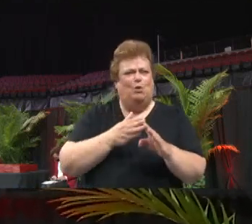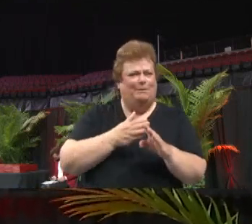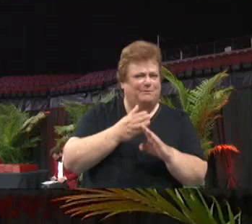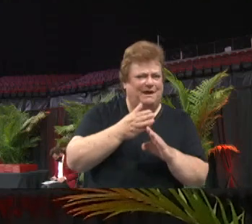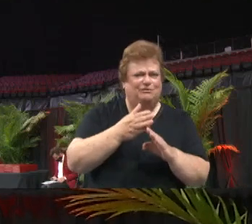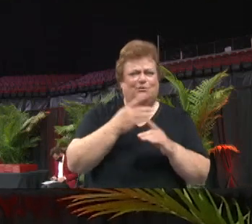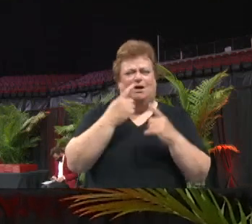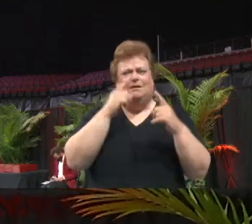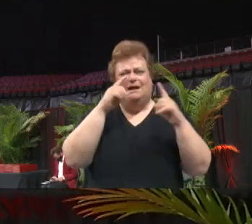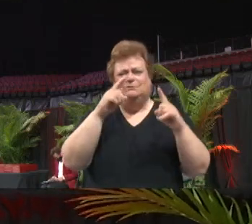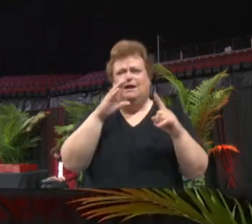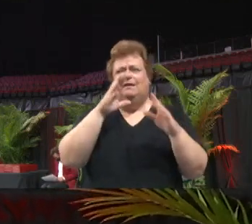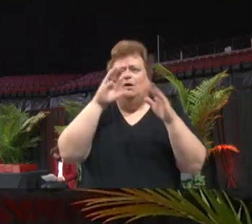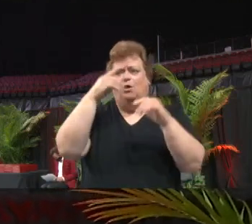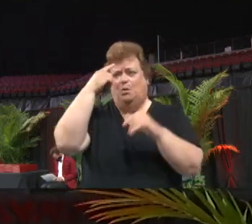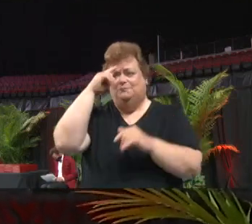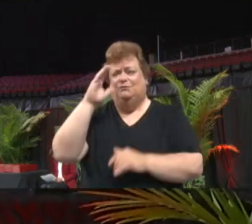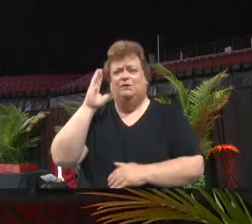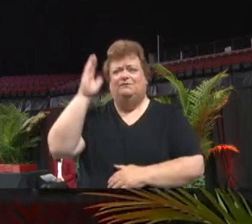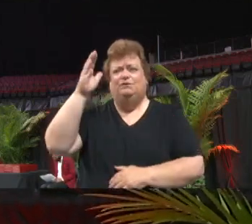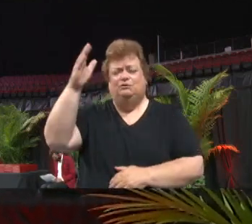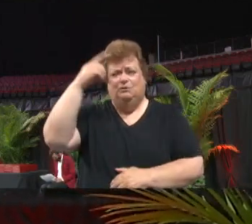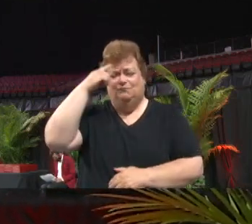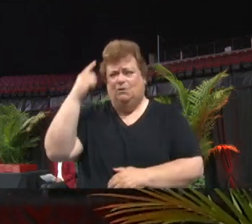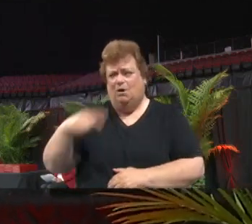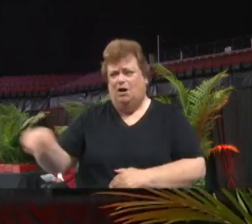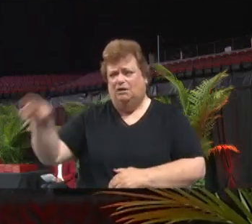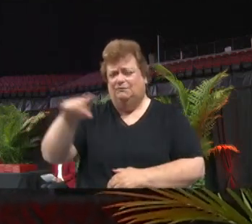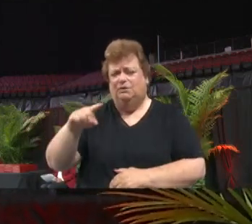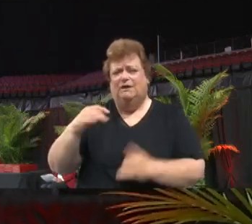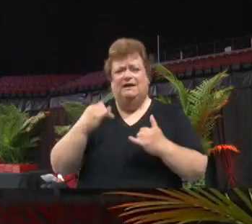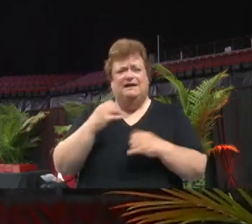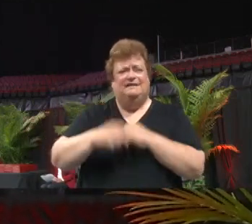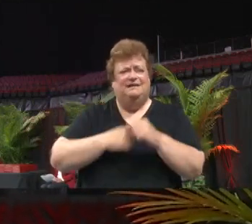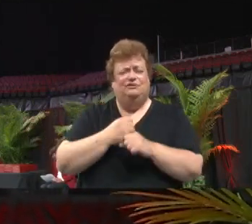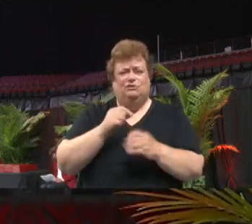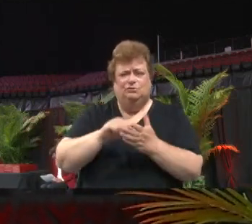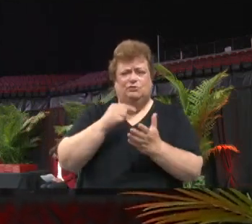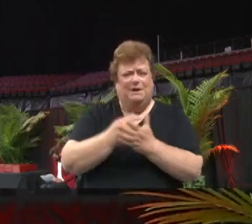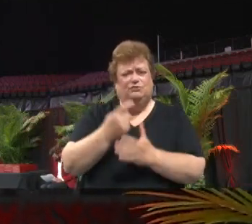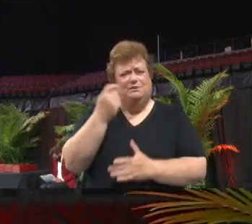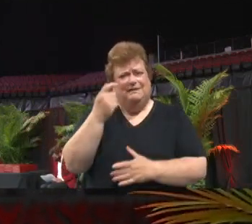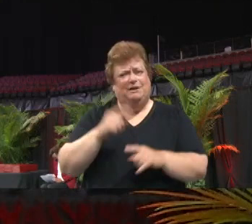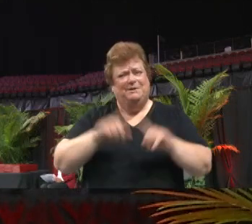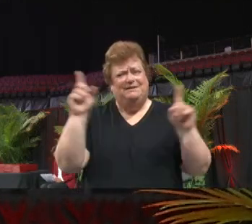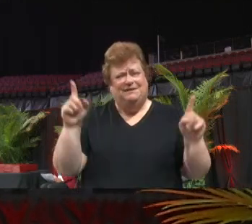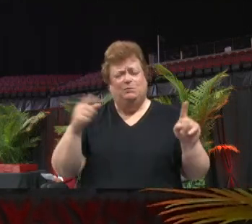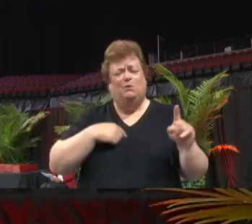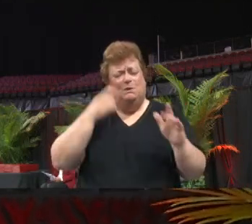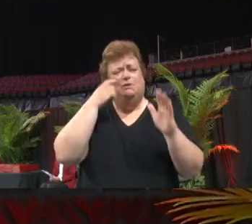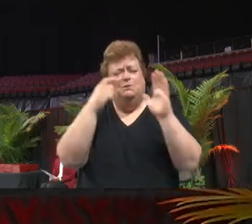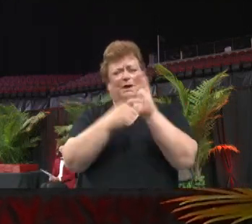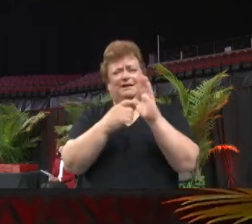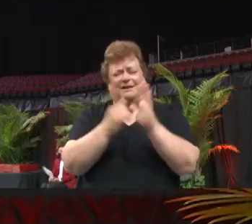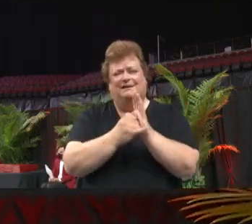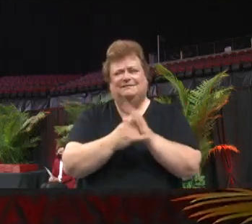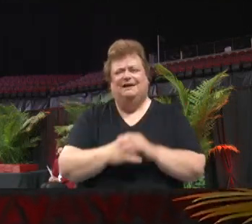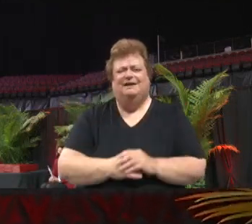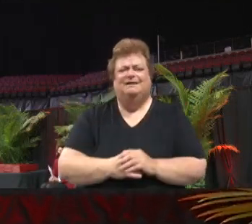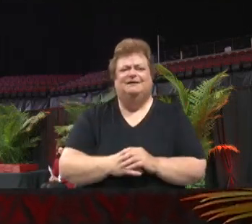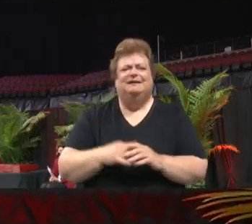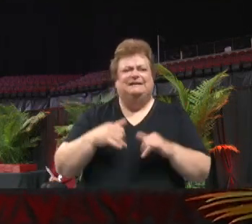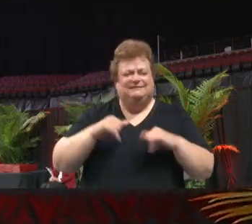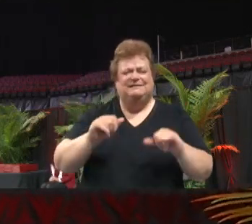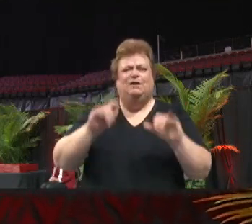hopes of tomorrow's futures for every one of you. And although this year's graduation is different, and we recognize that, it remains a